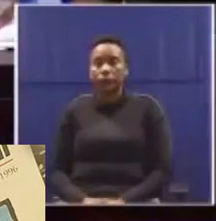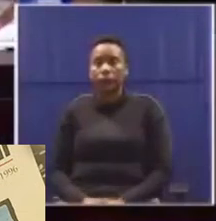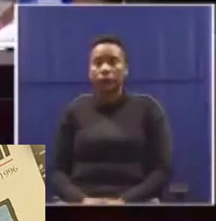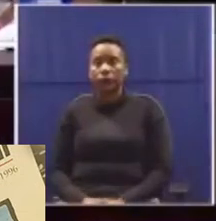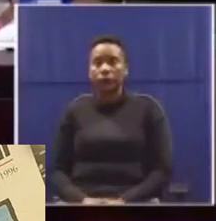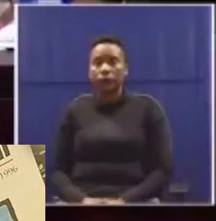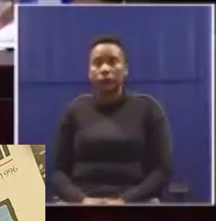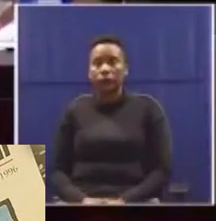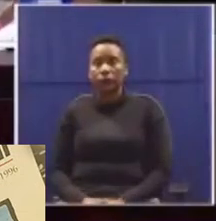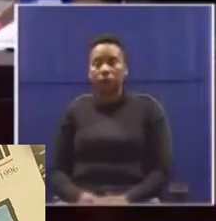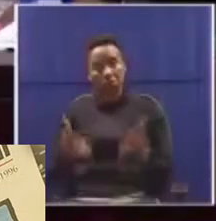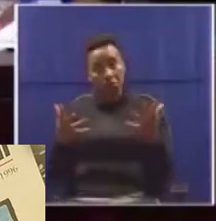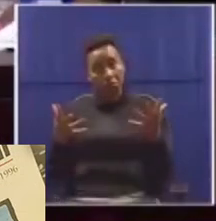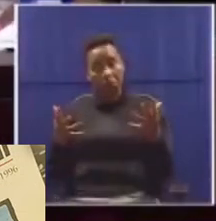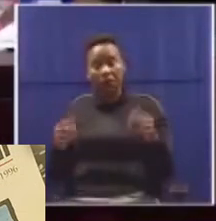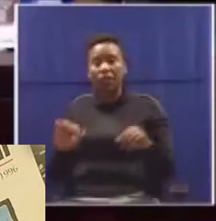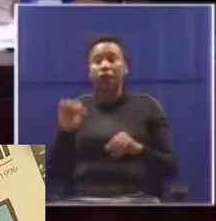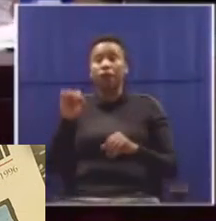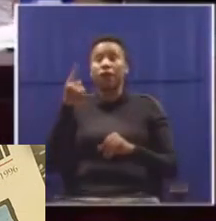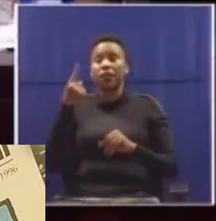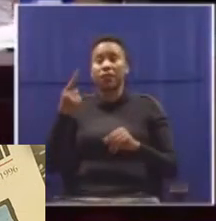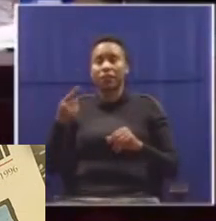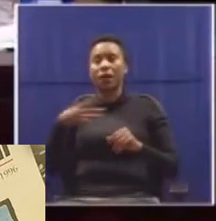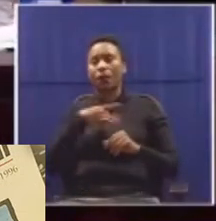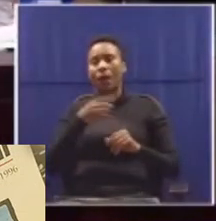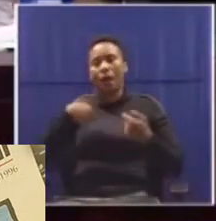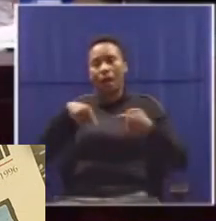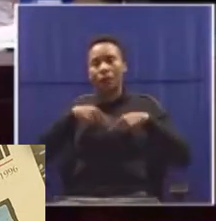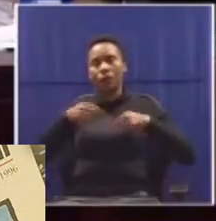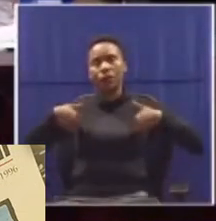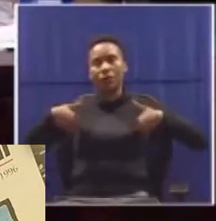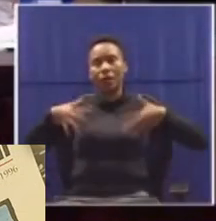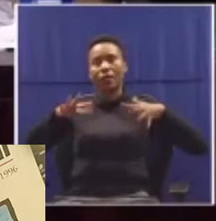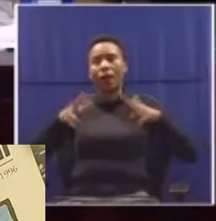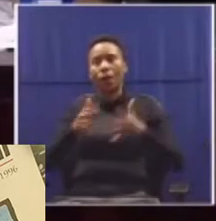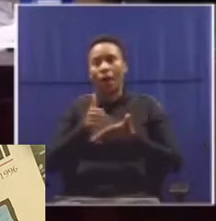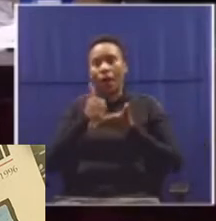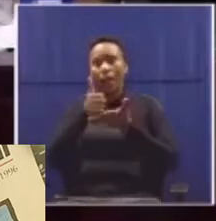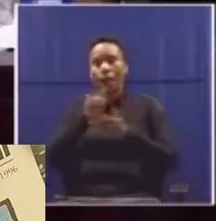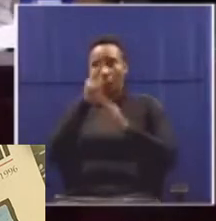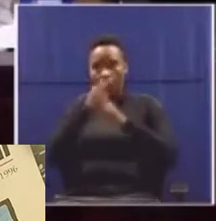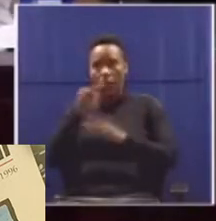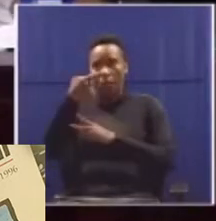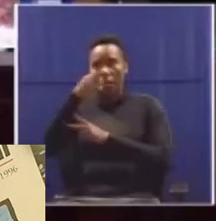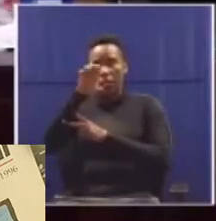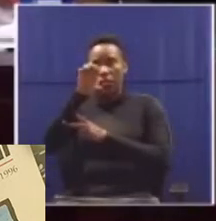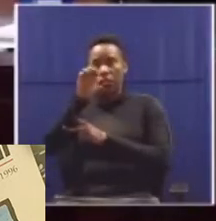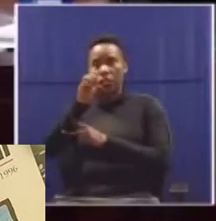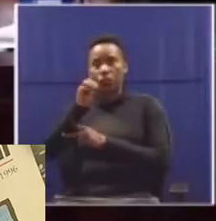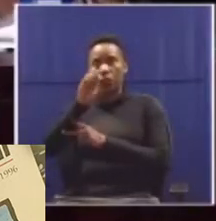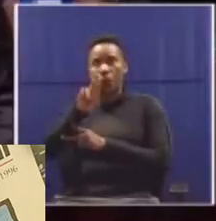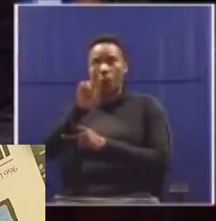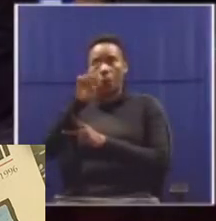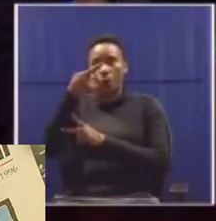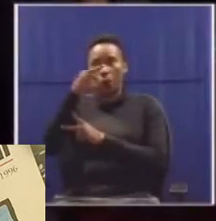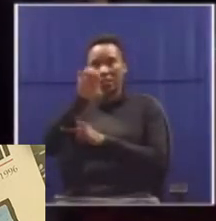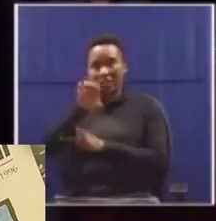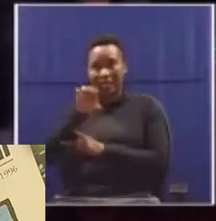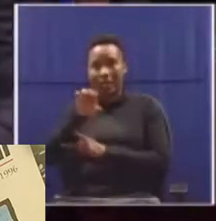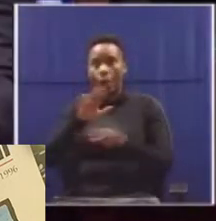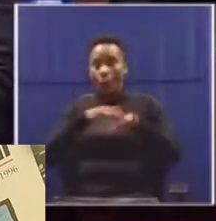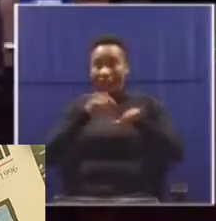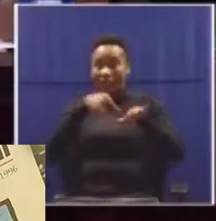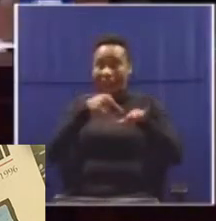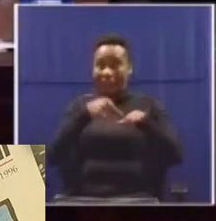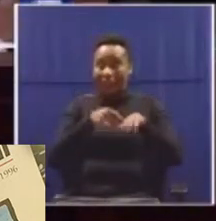uh let's start first by assisting honorable Judge on the debate that he sponsored so that